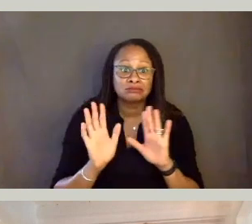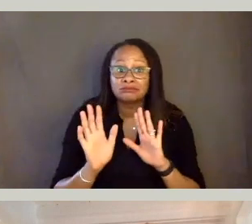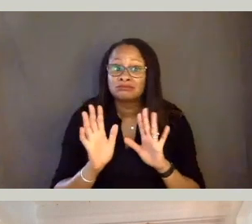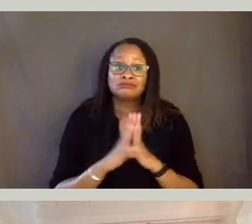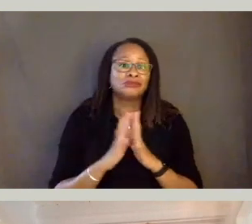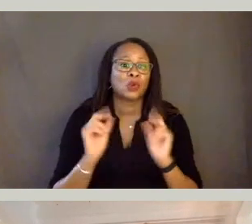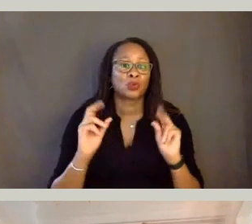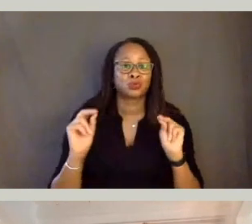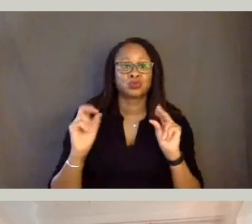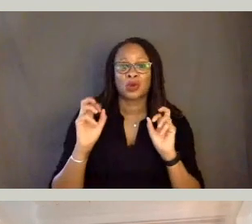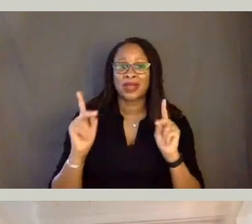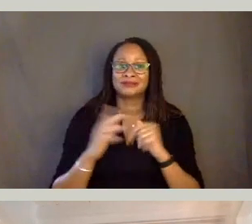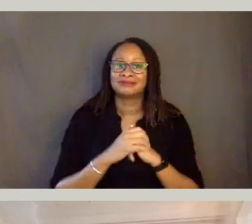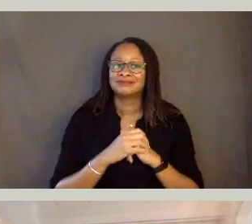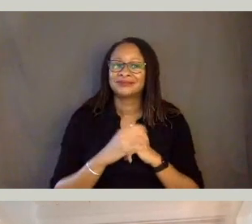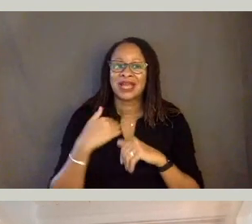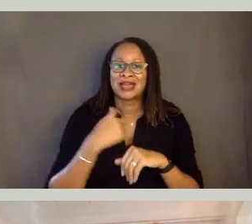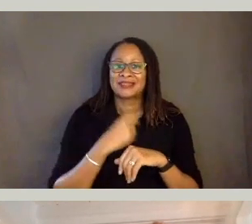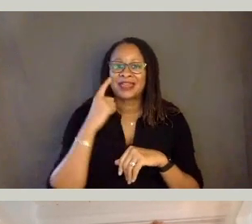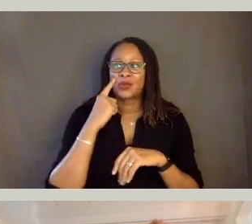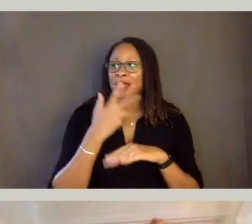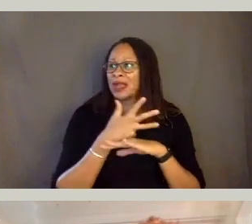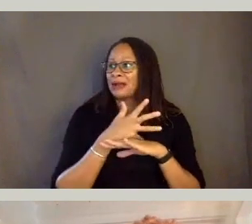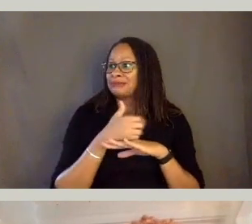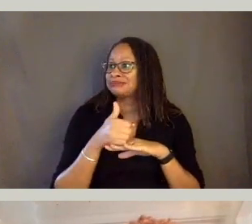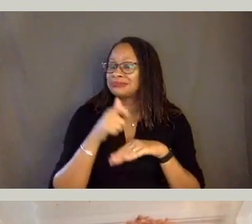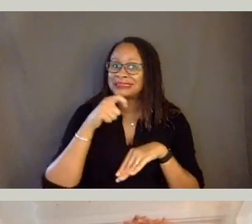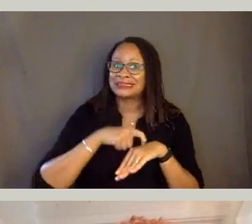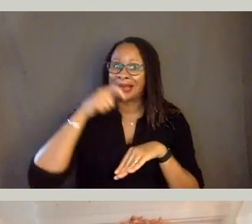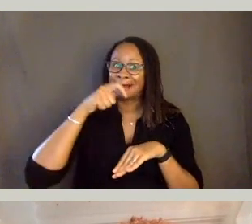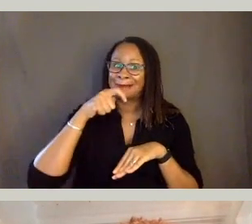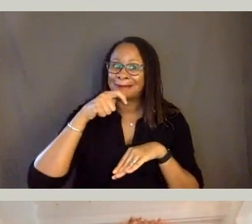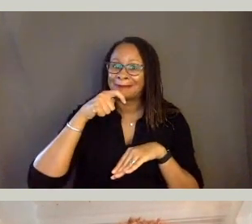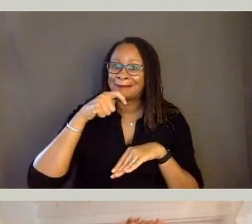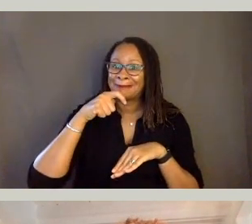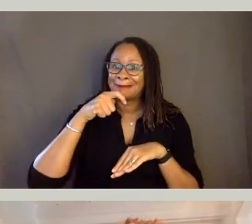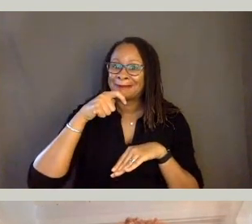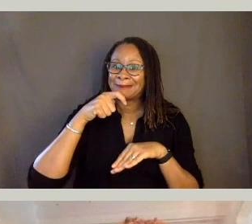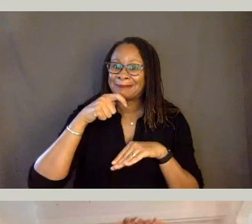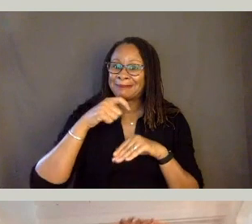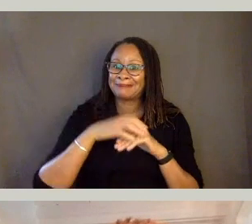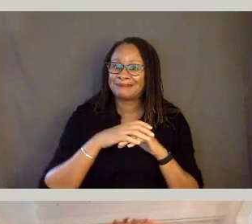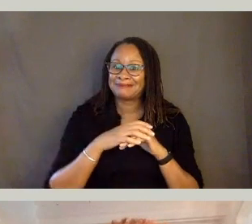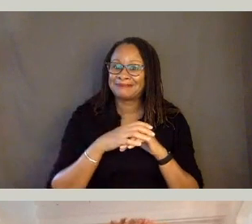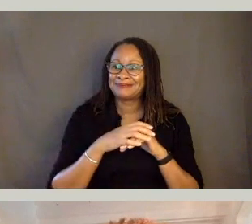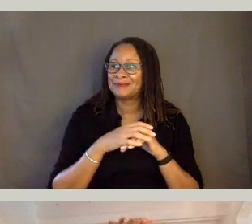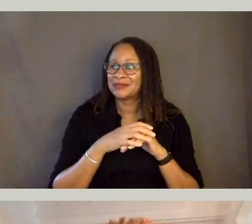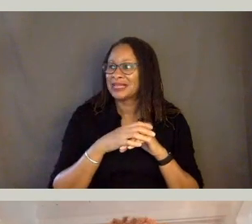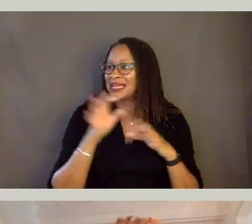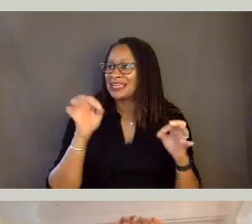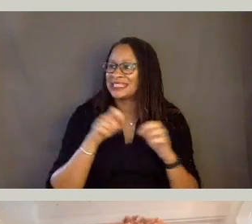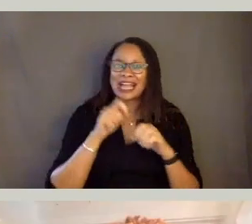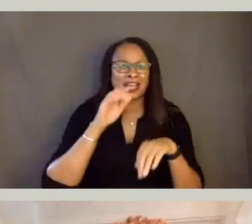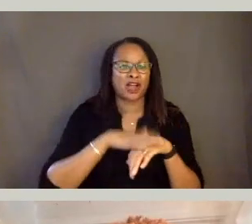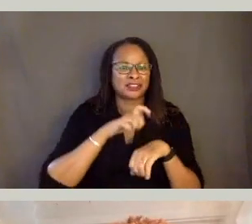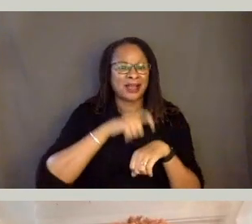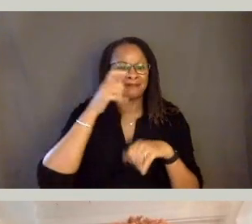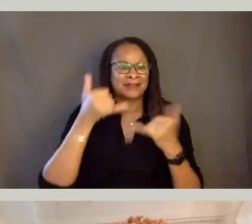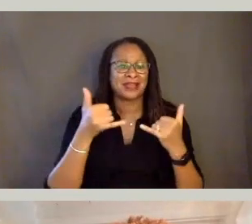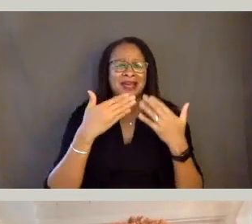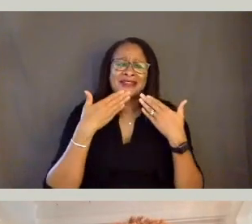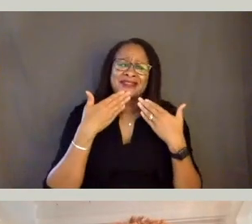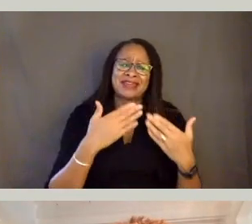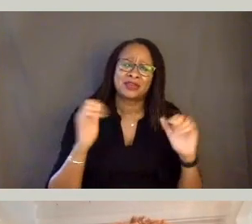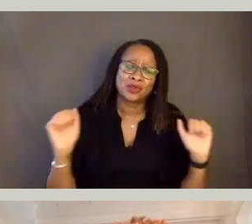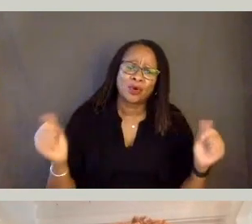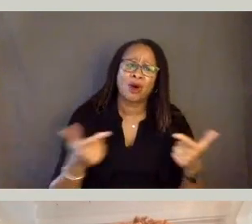No, okay. I think we are about at time, or we are actually precisely at time. So just thank you all for